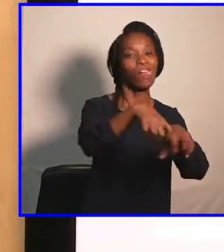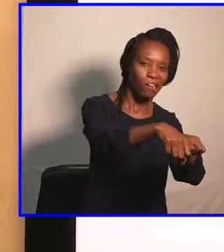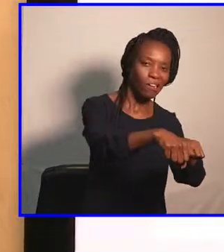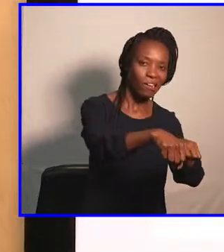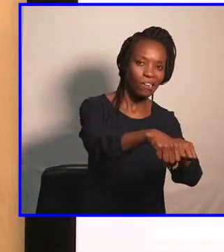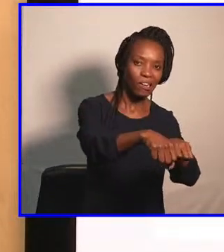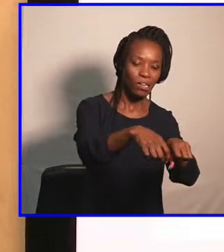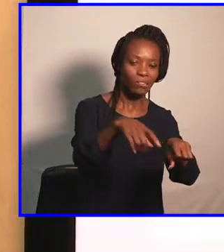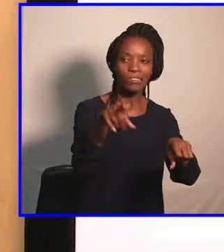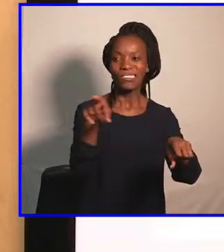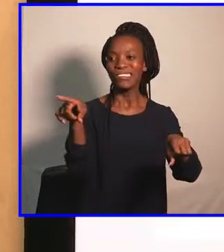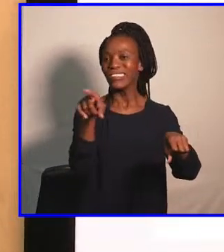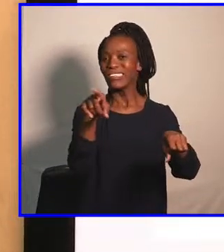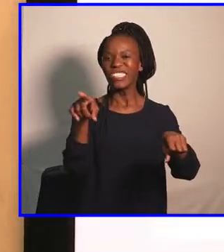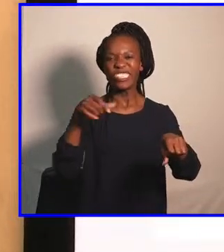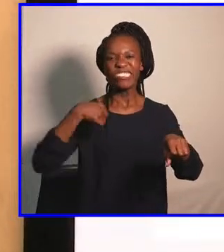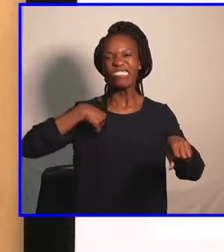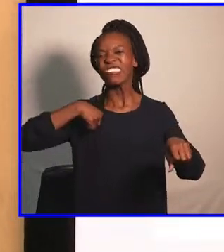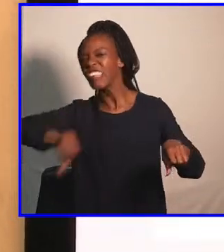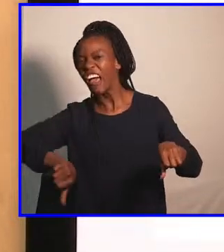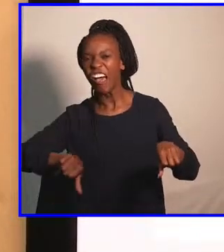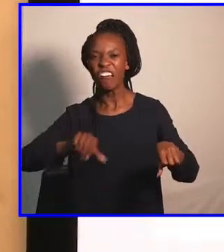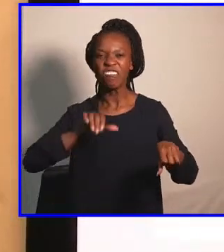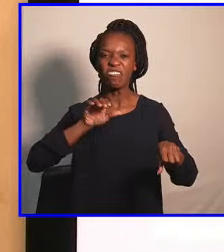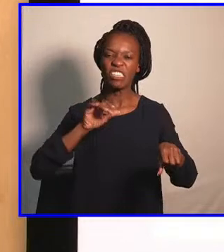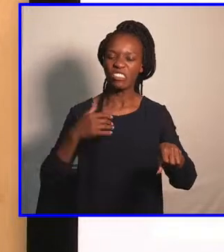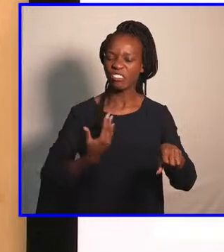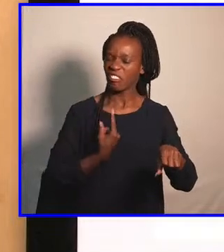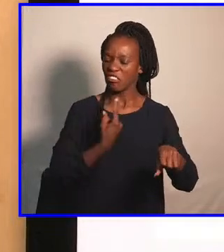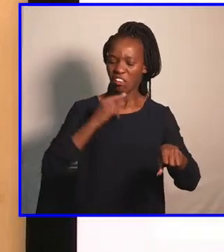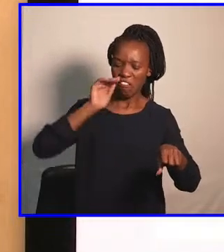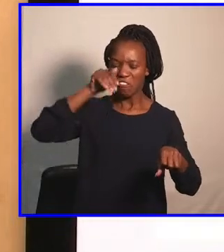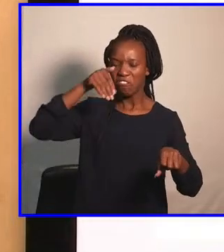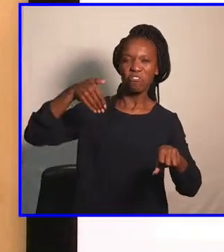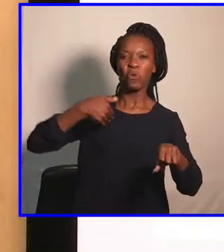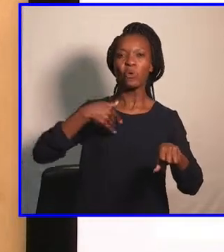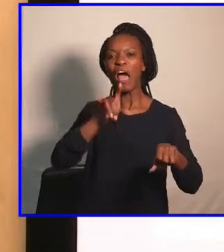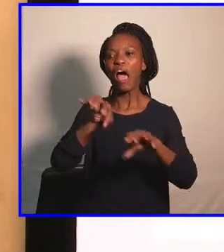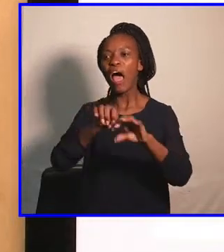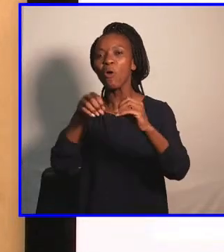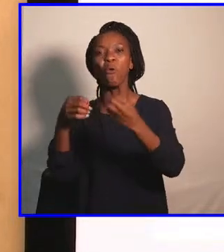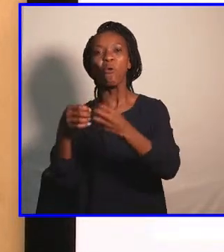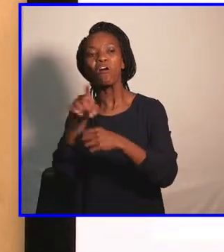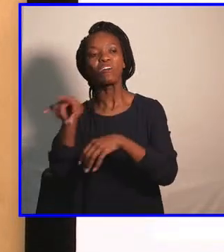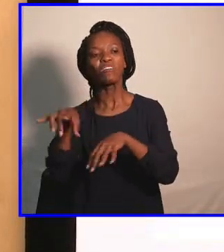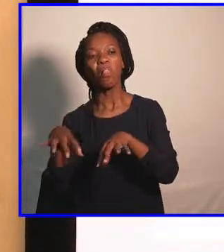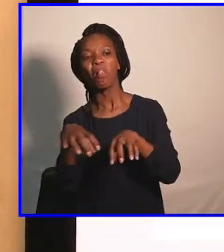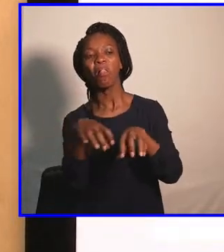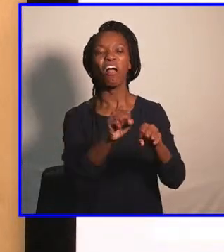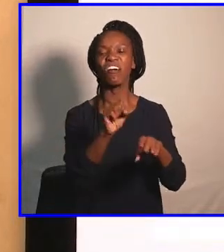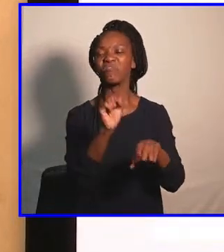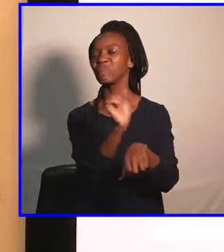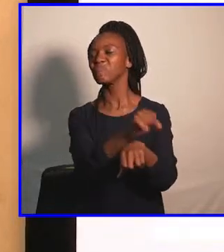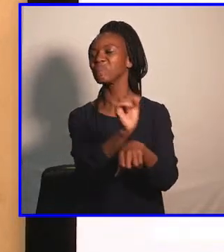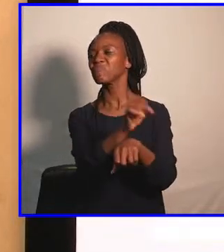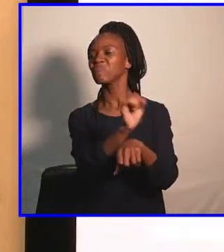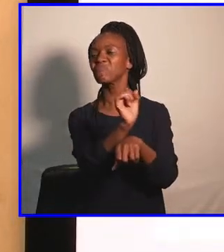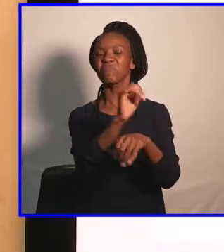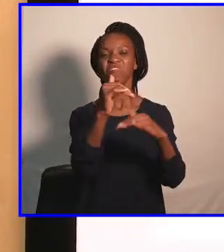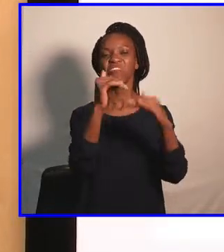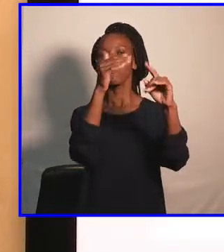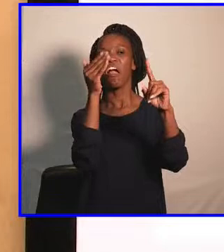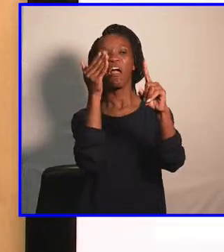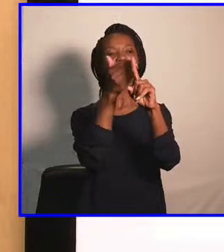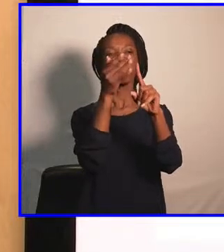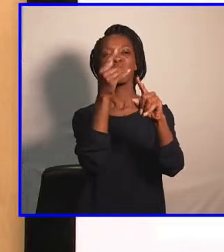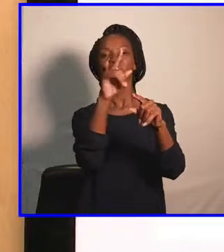self-serving individuals and some organizations who were not only unbothered by the higher purpose I